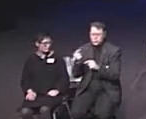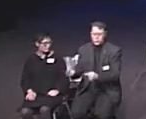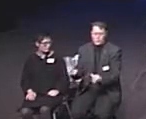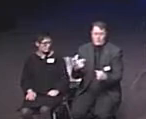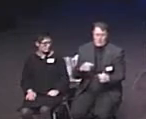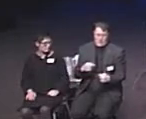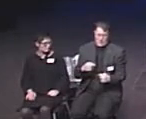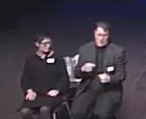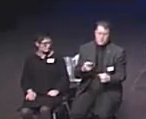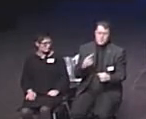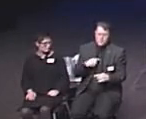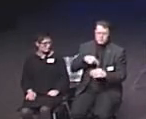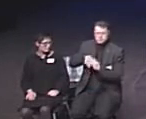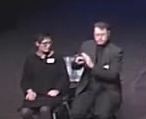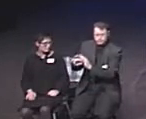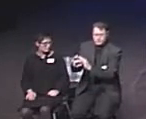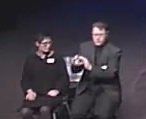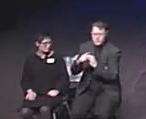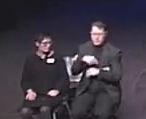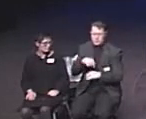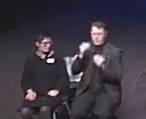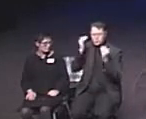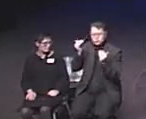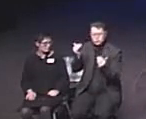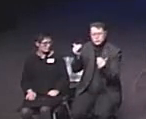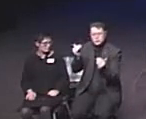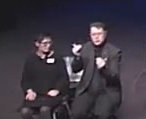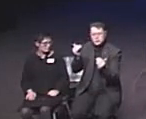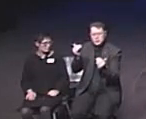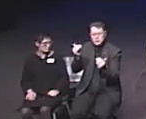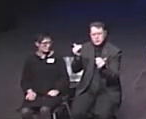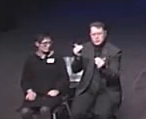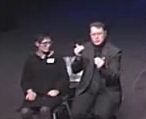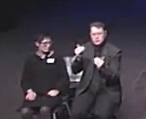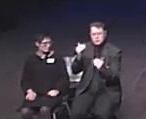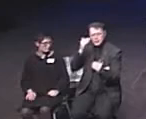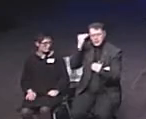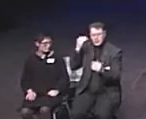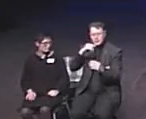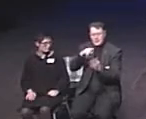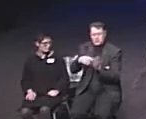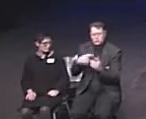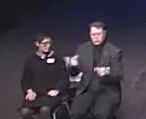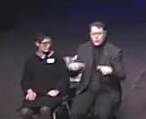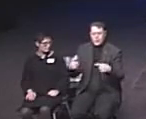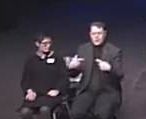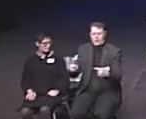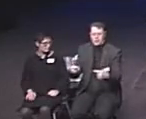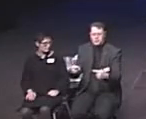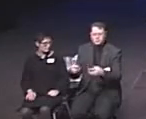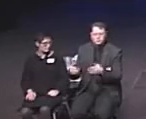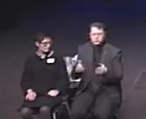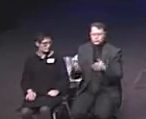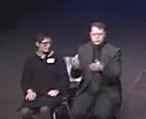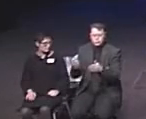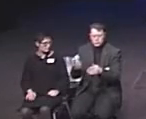us. We have this bus that is a rolling science center on the road